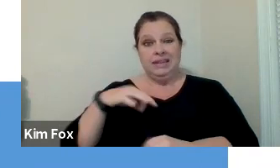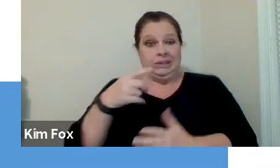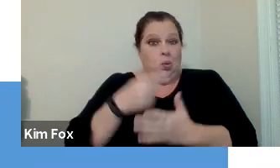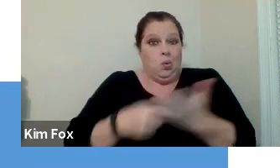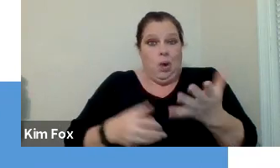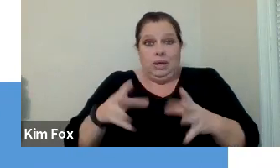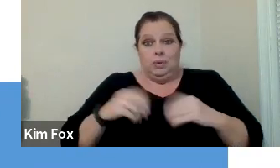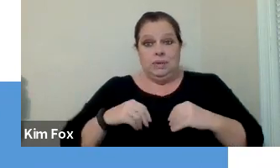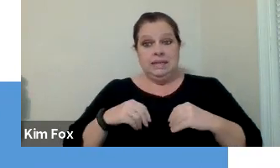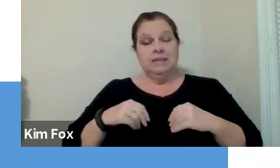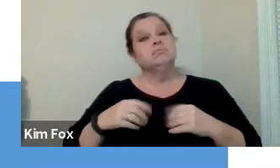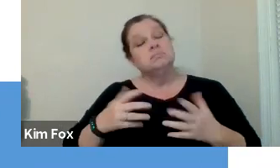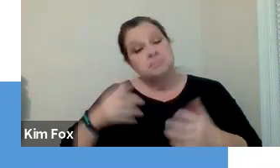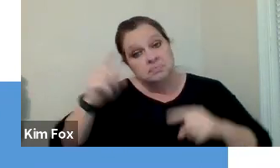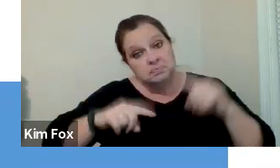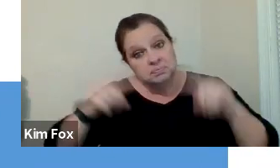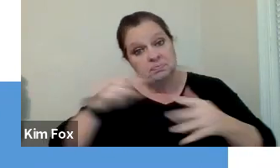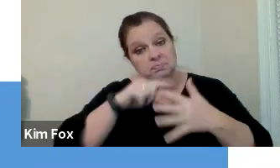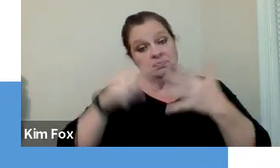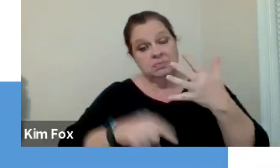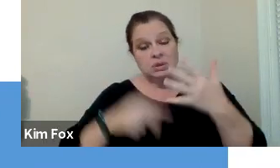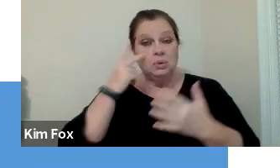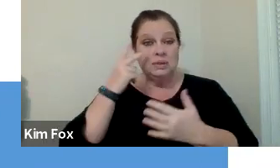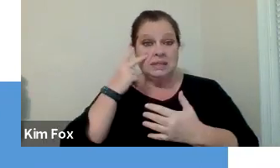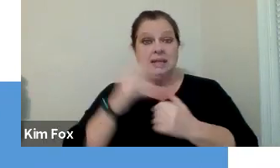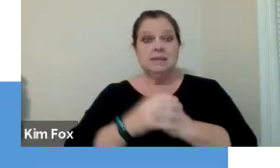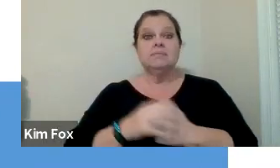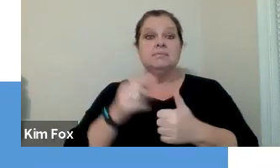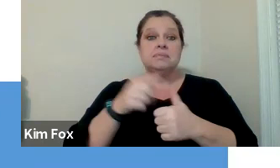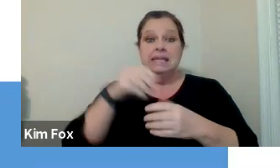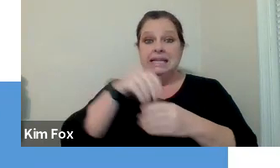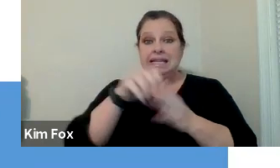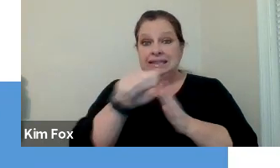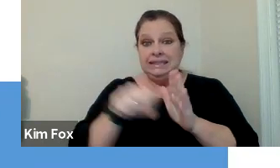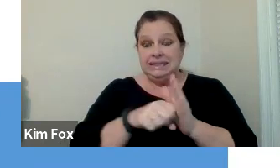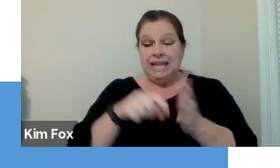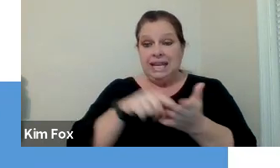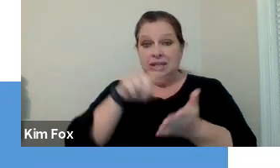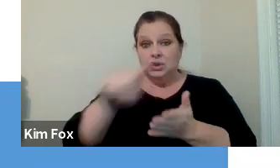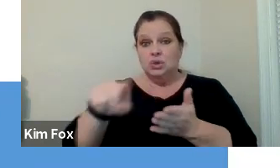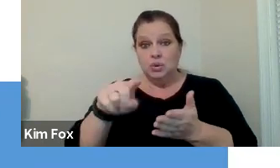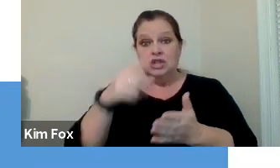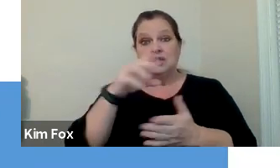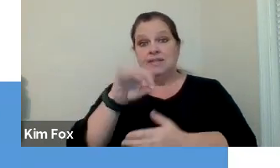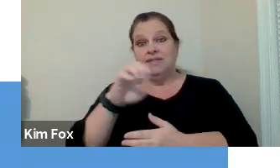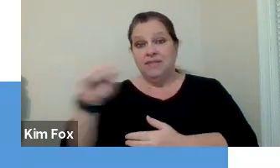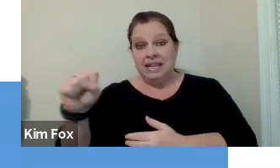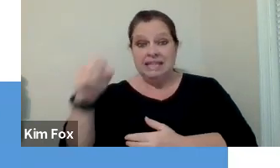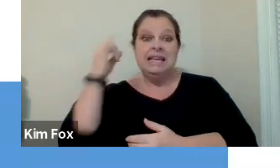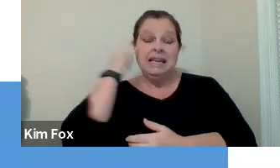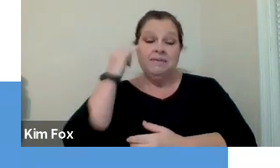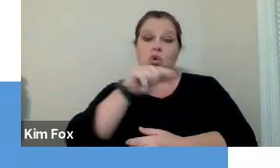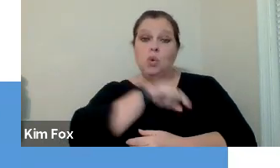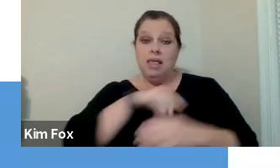get? There's quite a few things, as you can see here. You have the in-state tuition and fees. And if you qualify for the